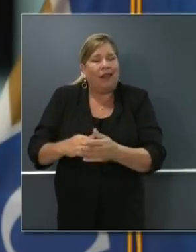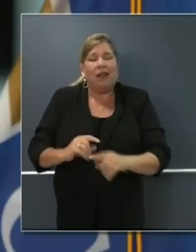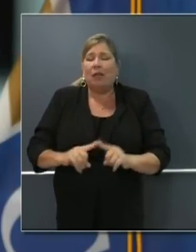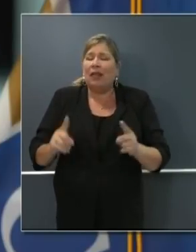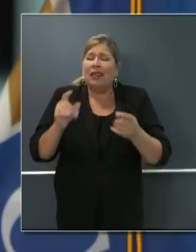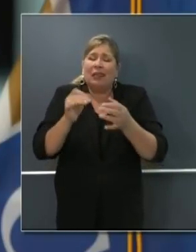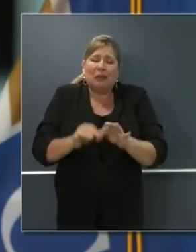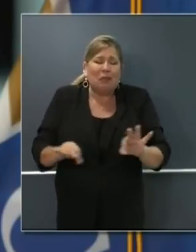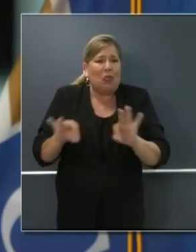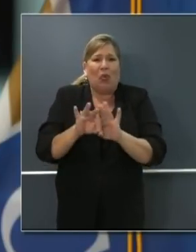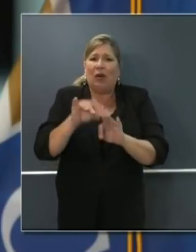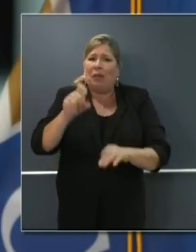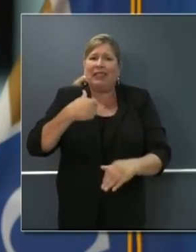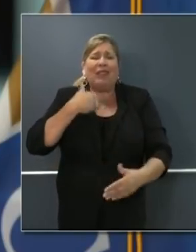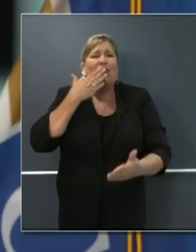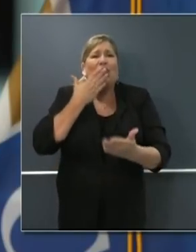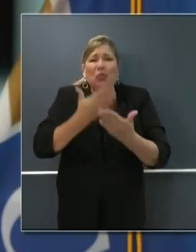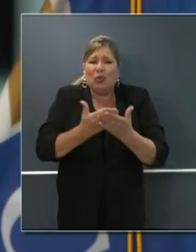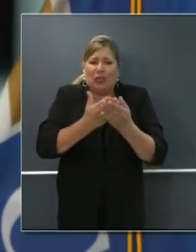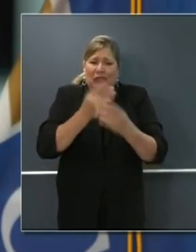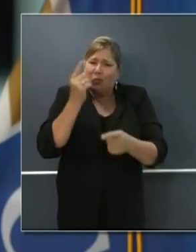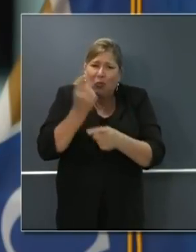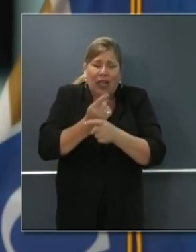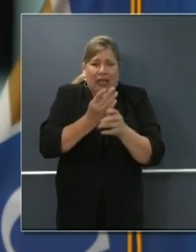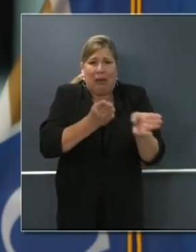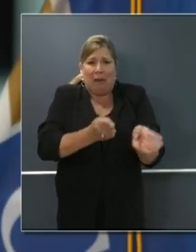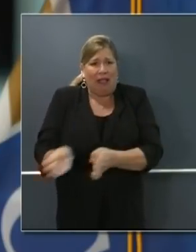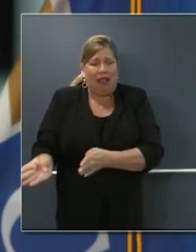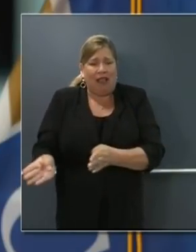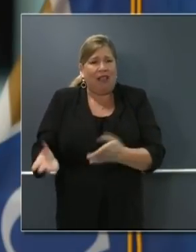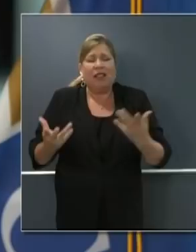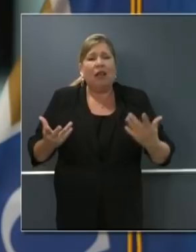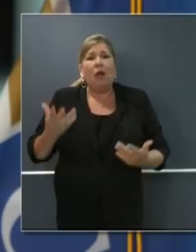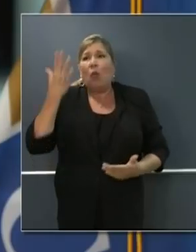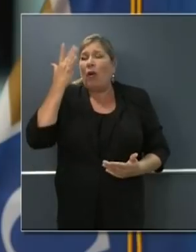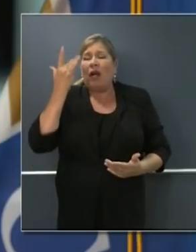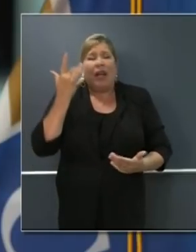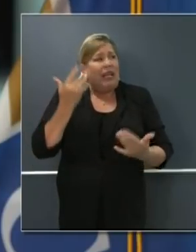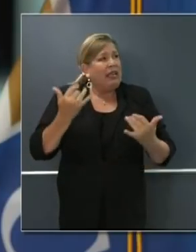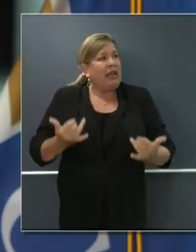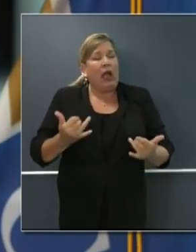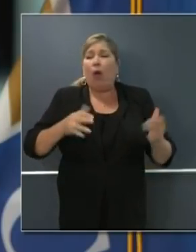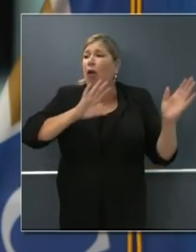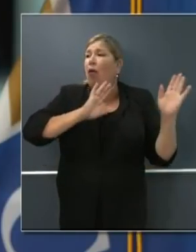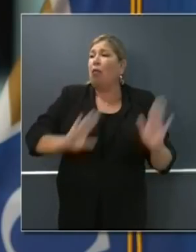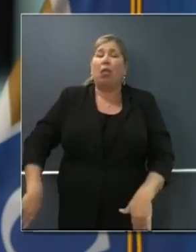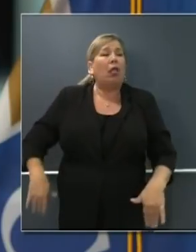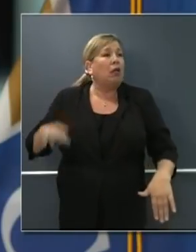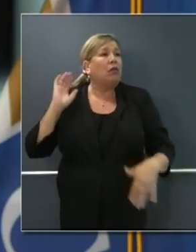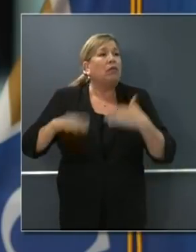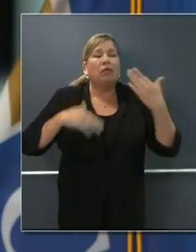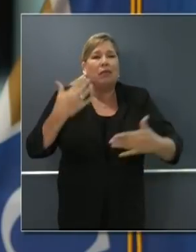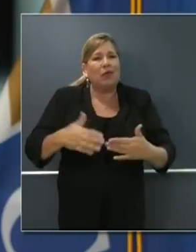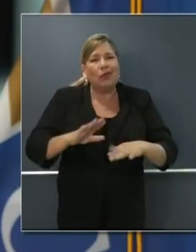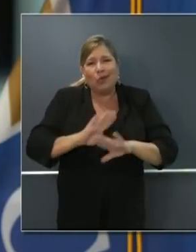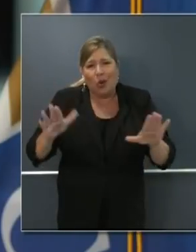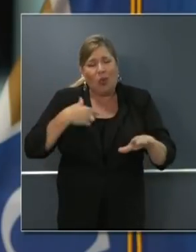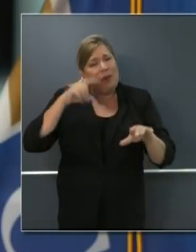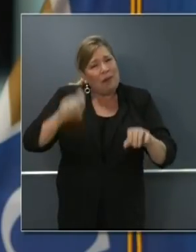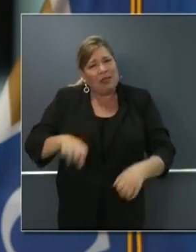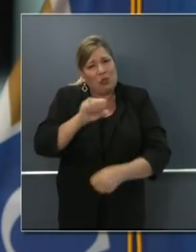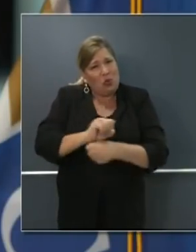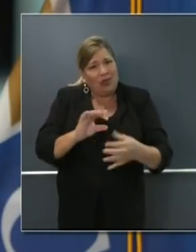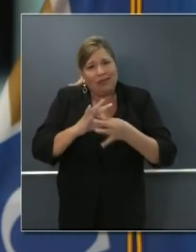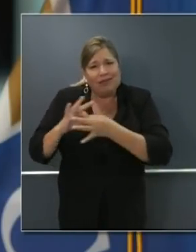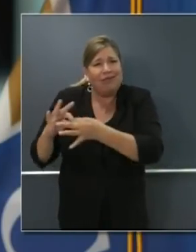can get this right. Why undo all the great progress? Let's move this state forward together.